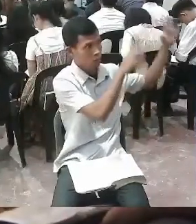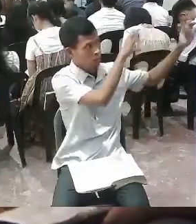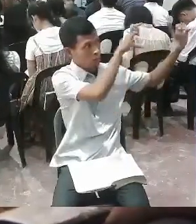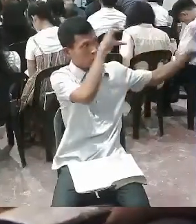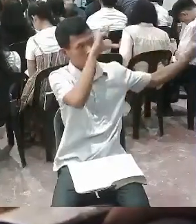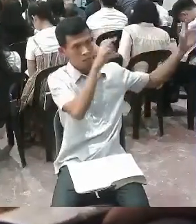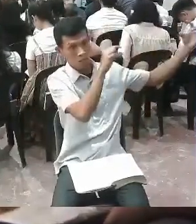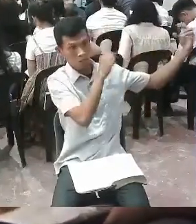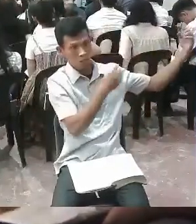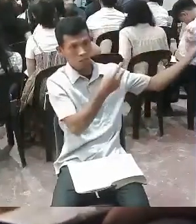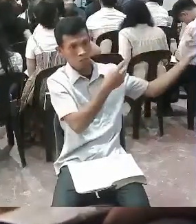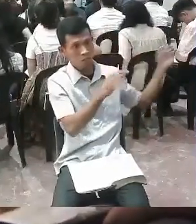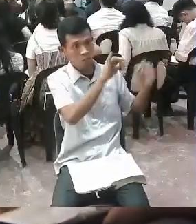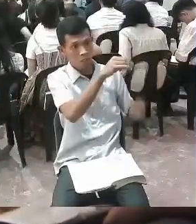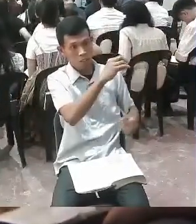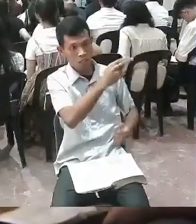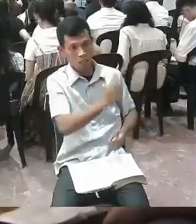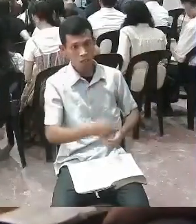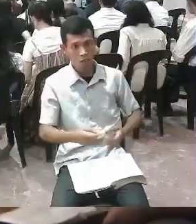John was given